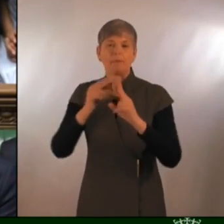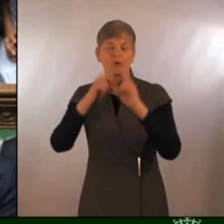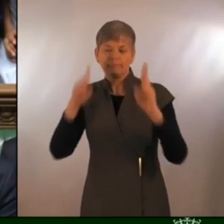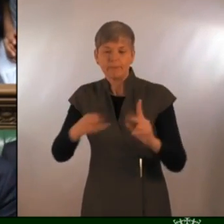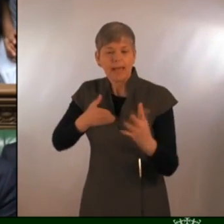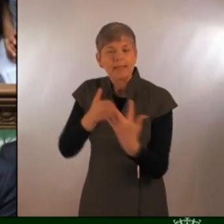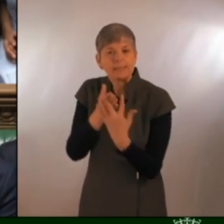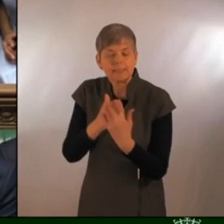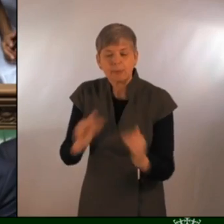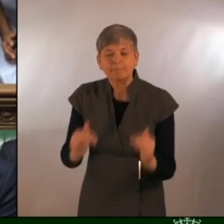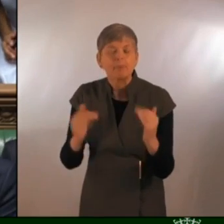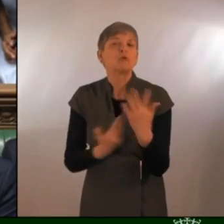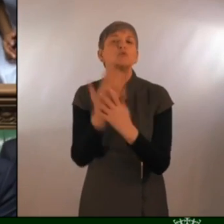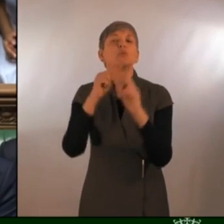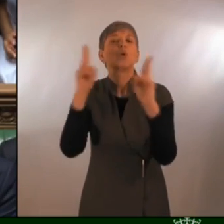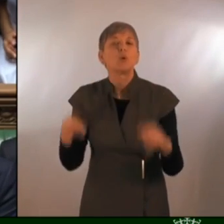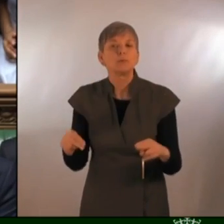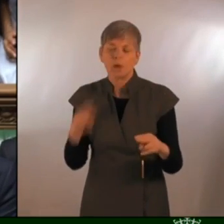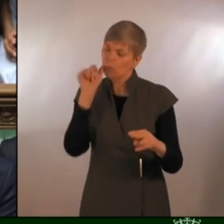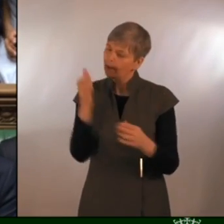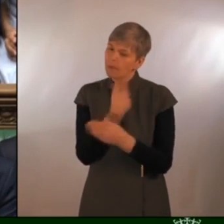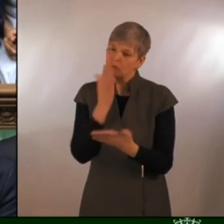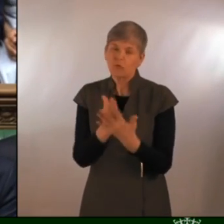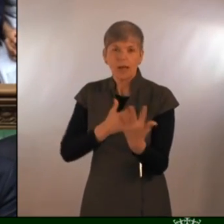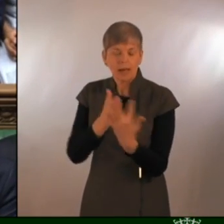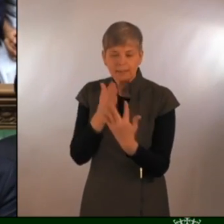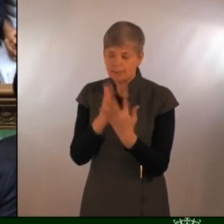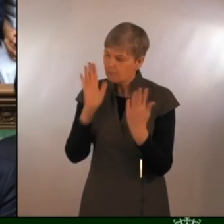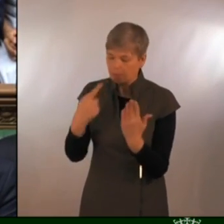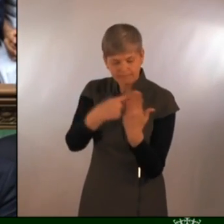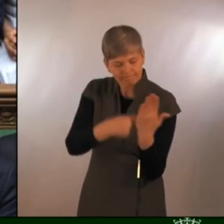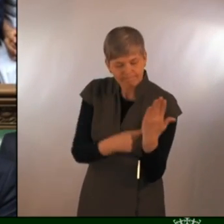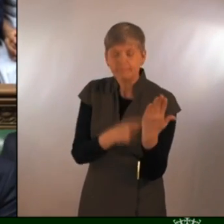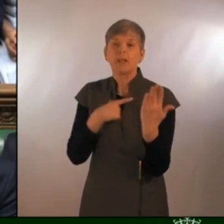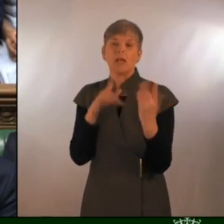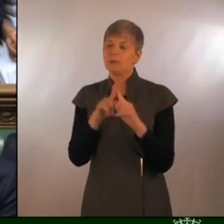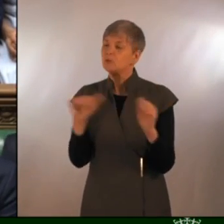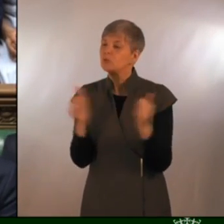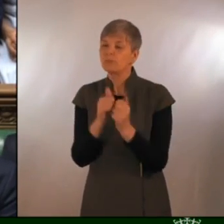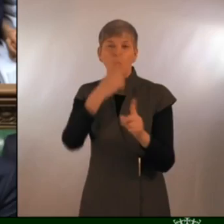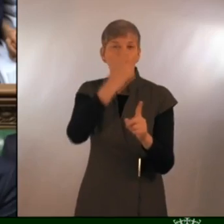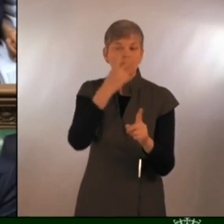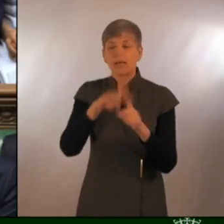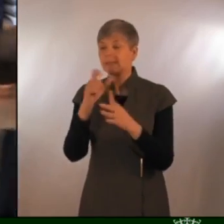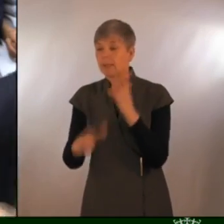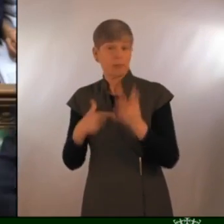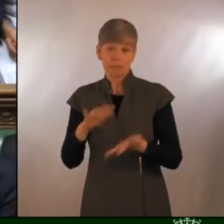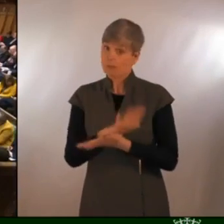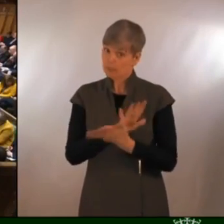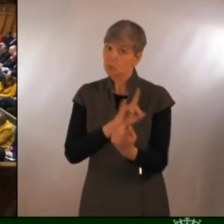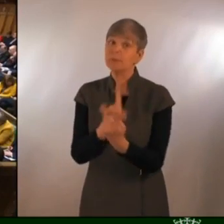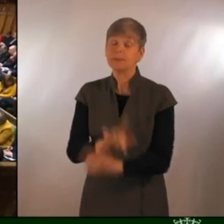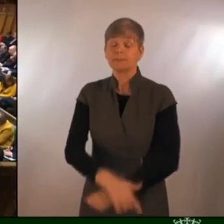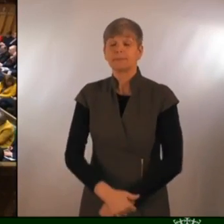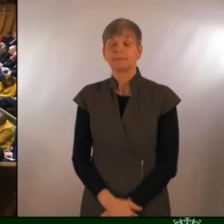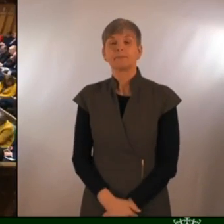making high accessibility standards mandatory, recognising the importance of suitable homes for older and disabled people. I'll be delighted to meet with her. We